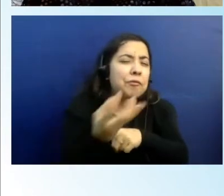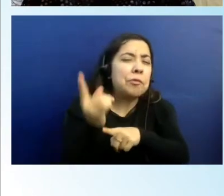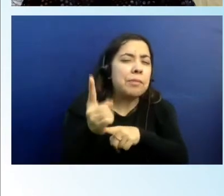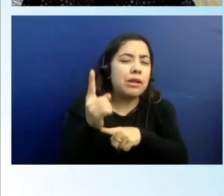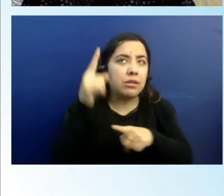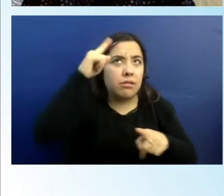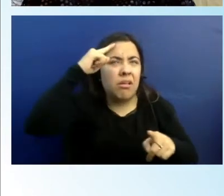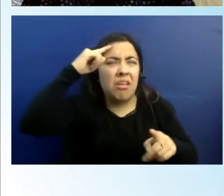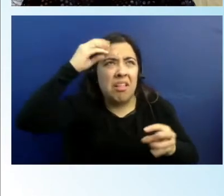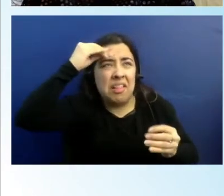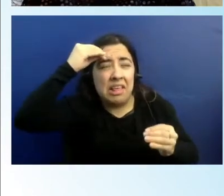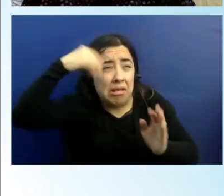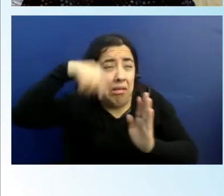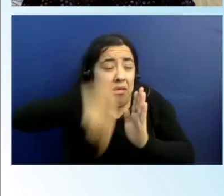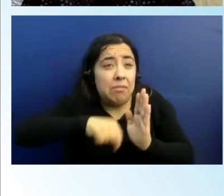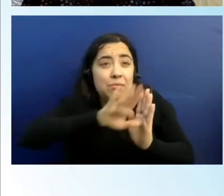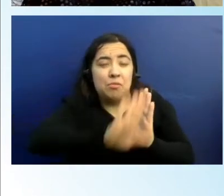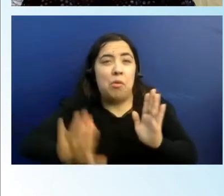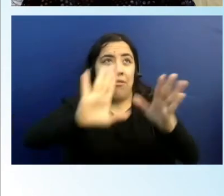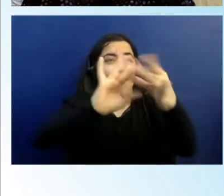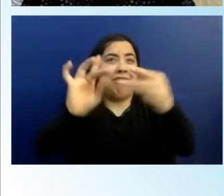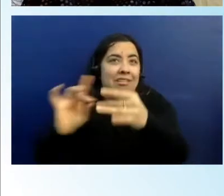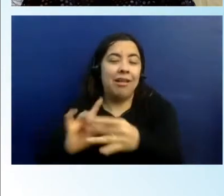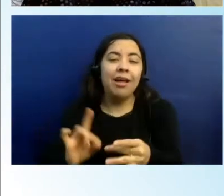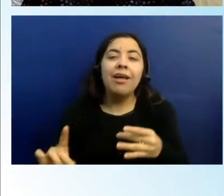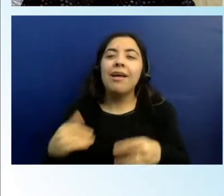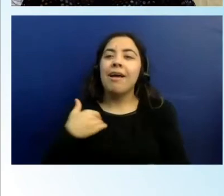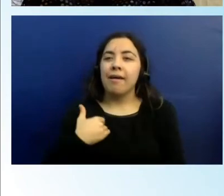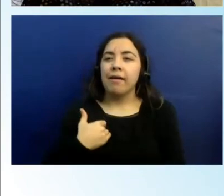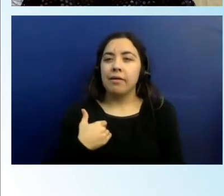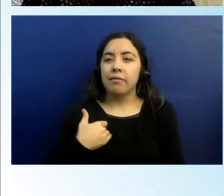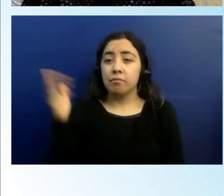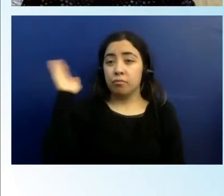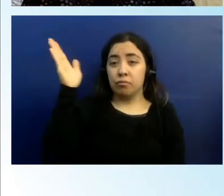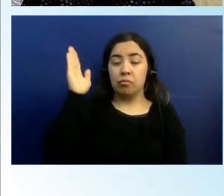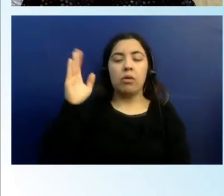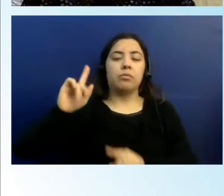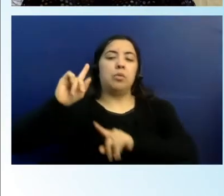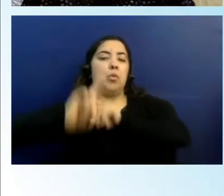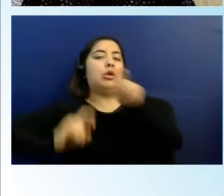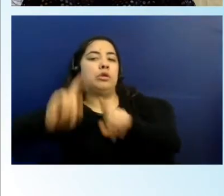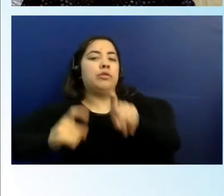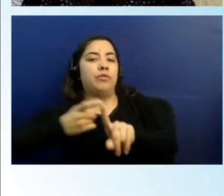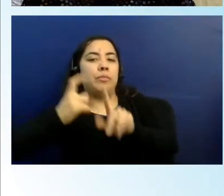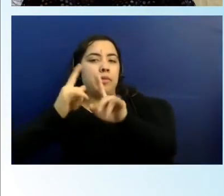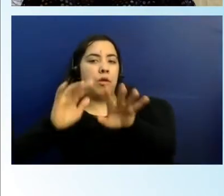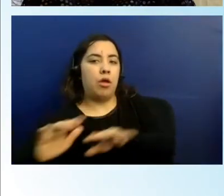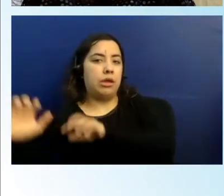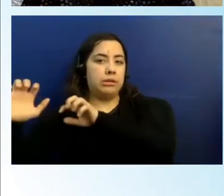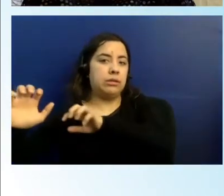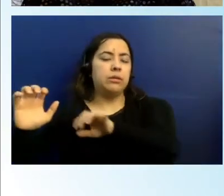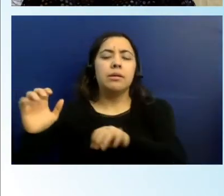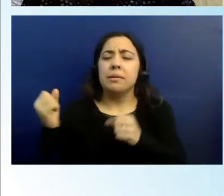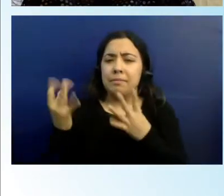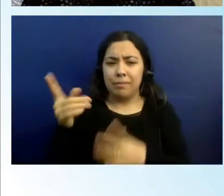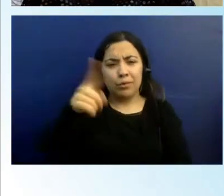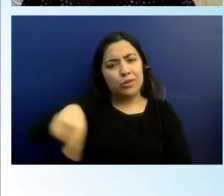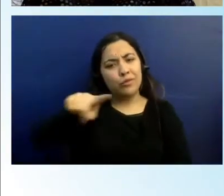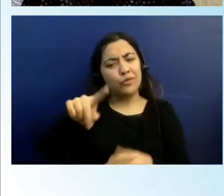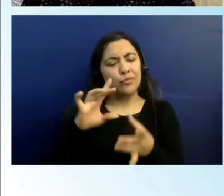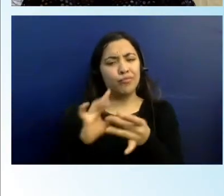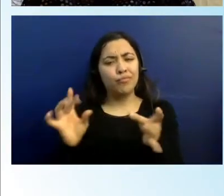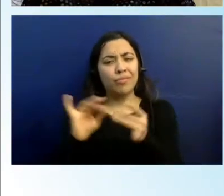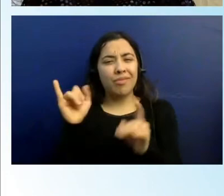to talk about. And we have some questions from the audience as well. A lot of you touched on this idea that